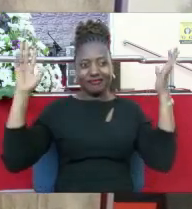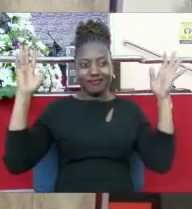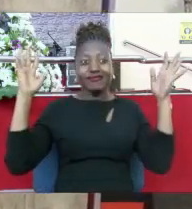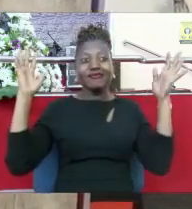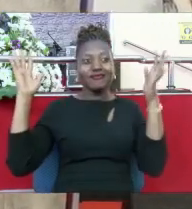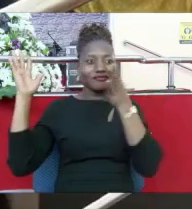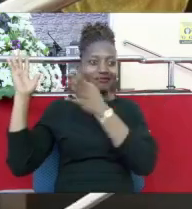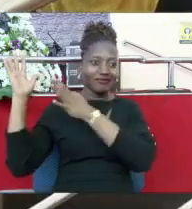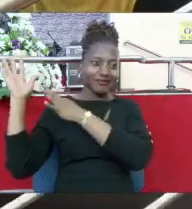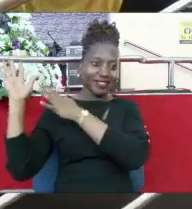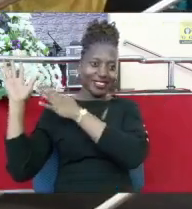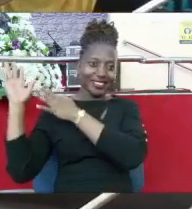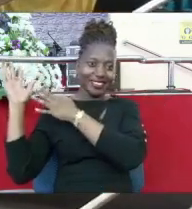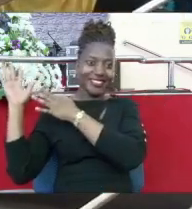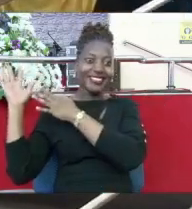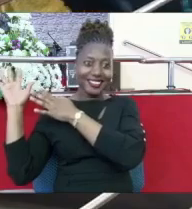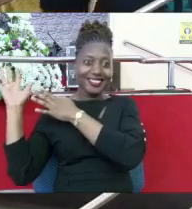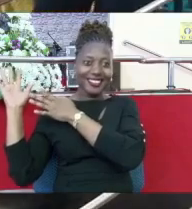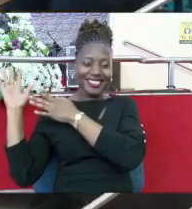29th.